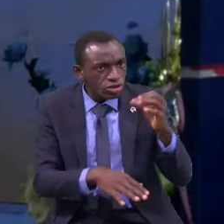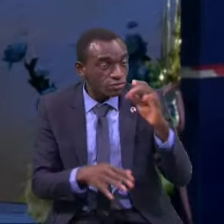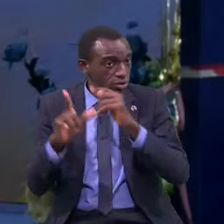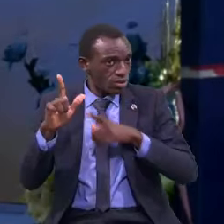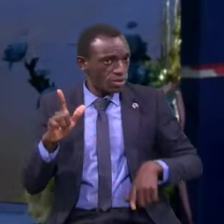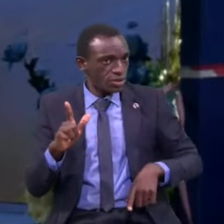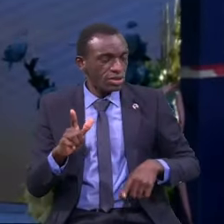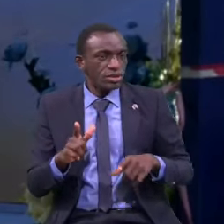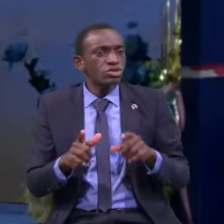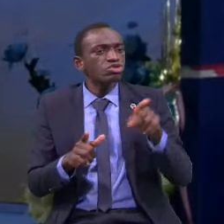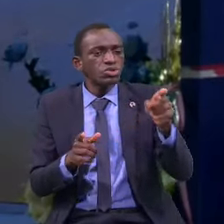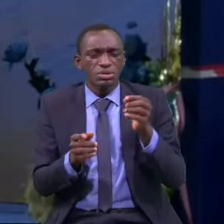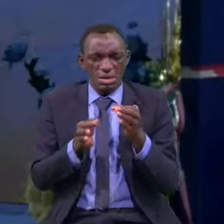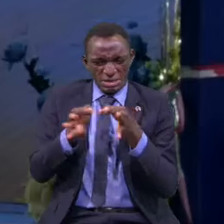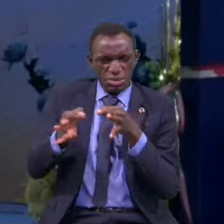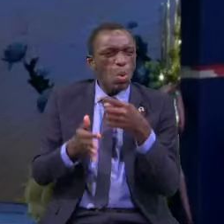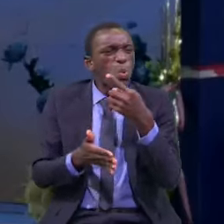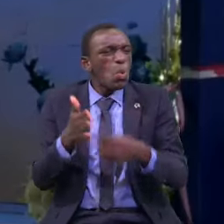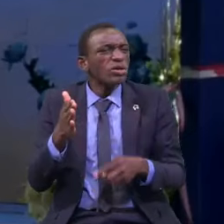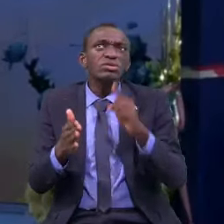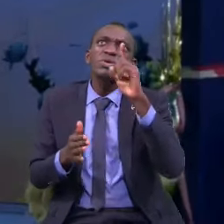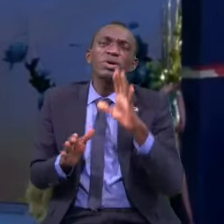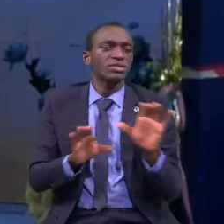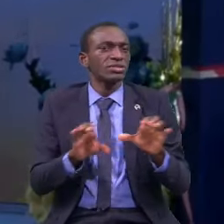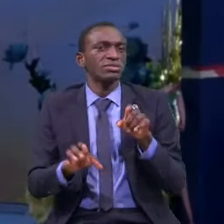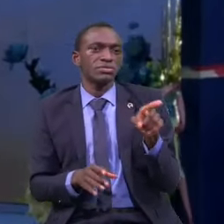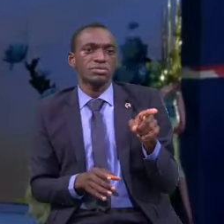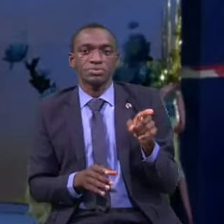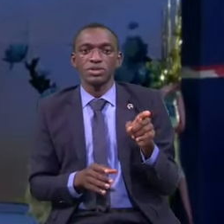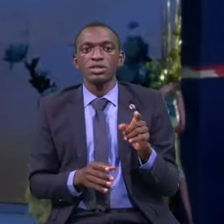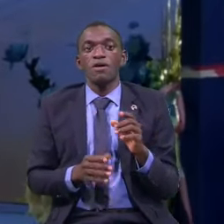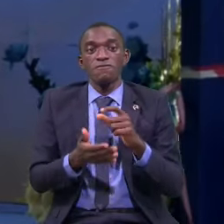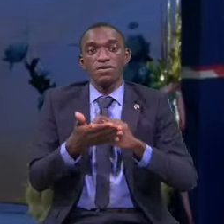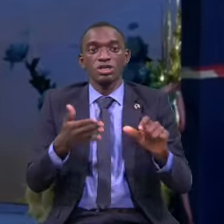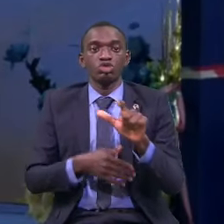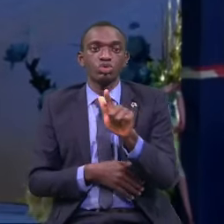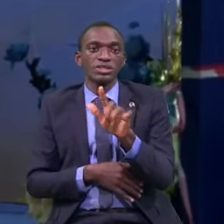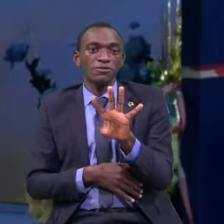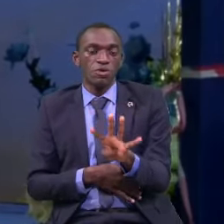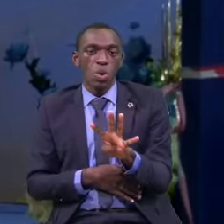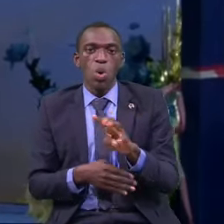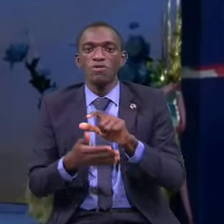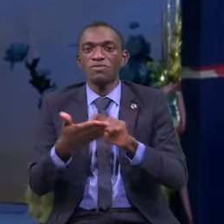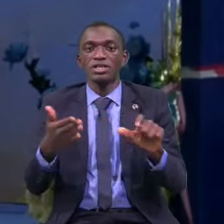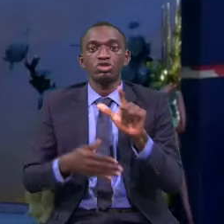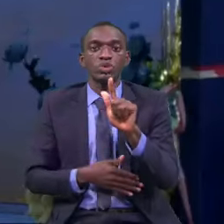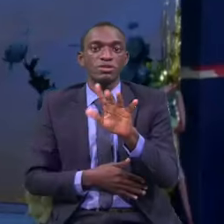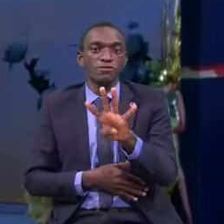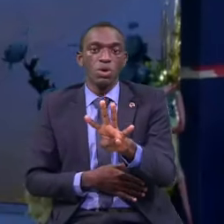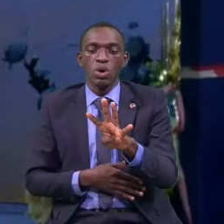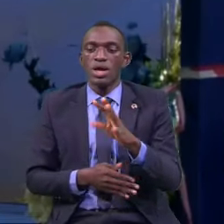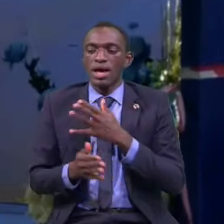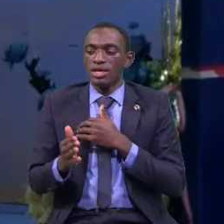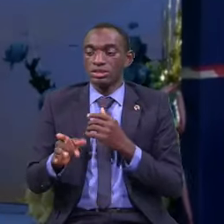us what you have got. Verse 24. In verse 24, and he looked